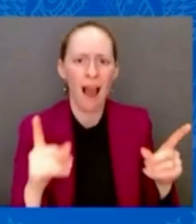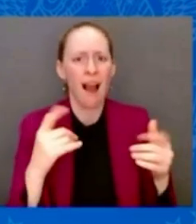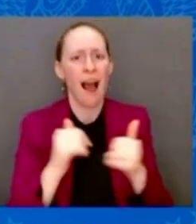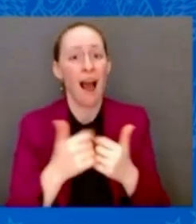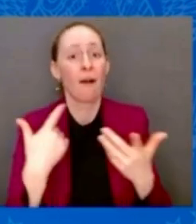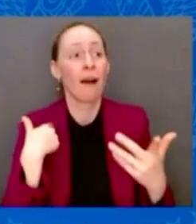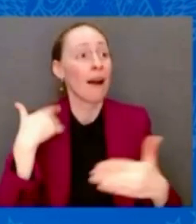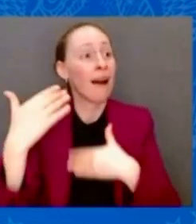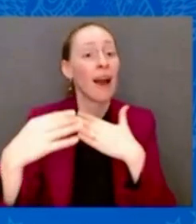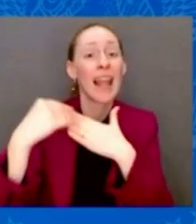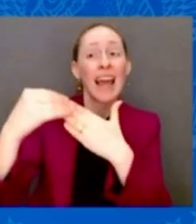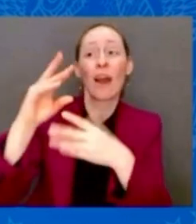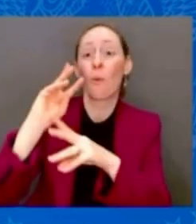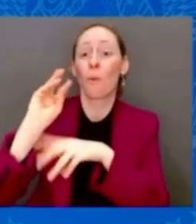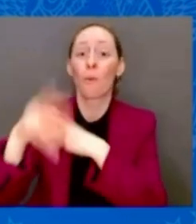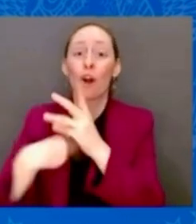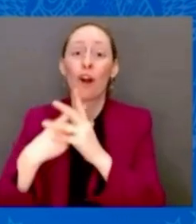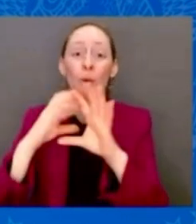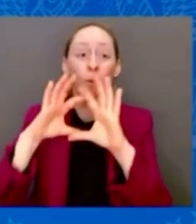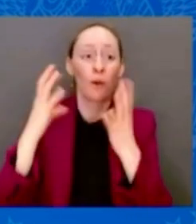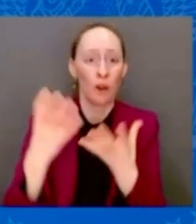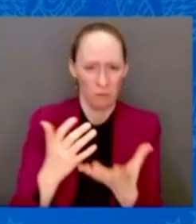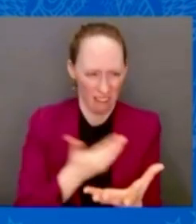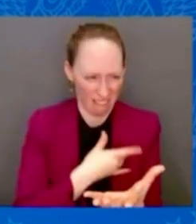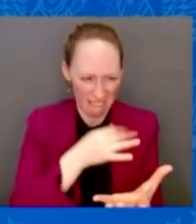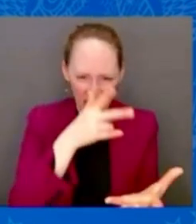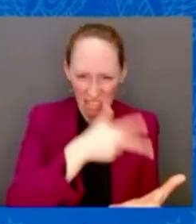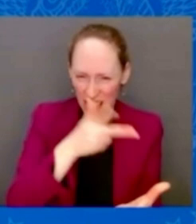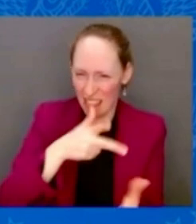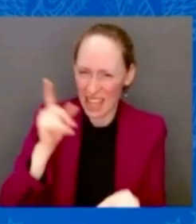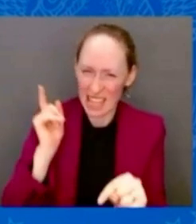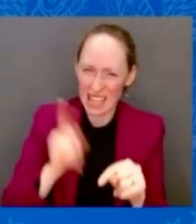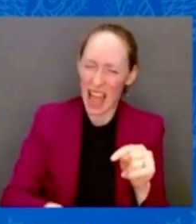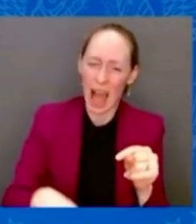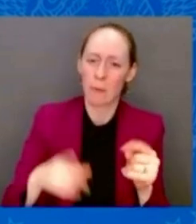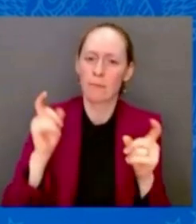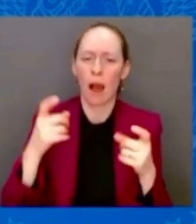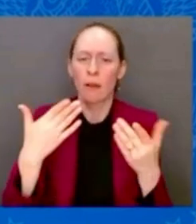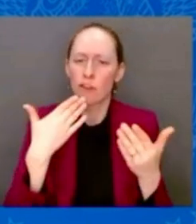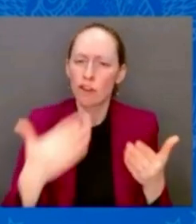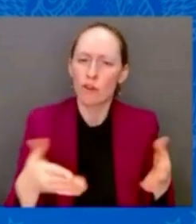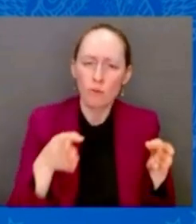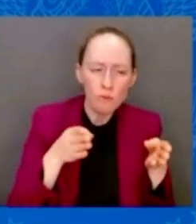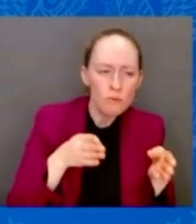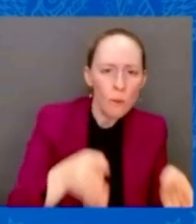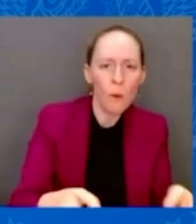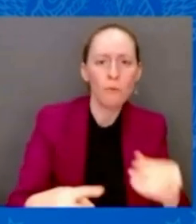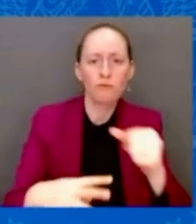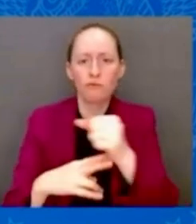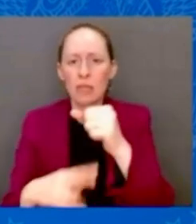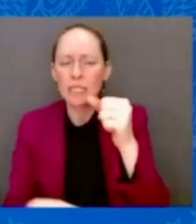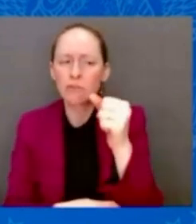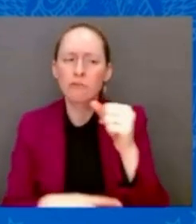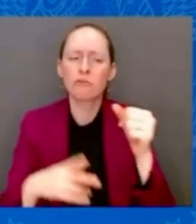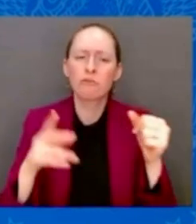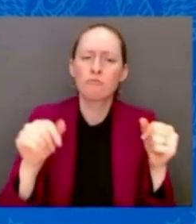bridges, which is important. Well, this includes significant funding for community resilience to wildfires,